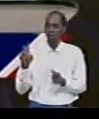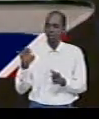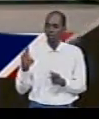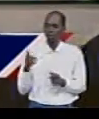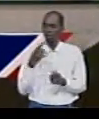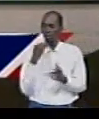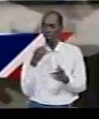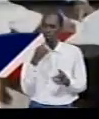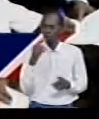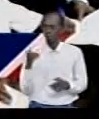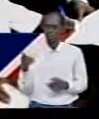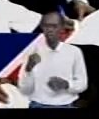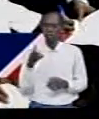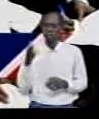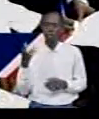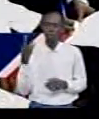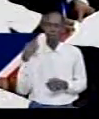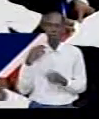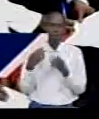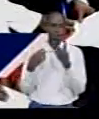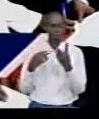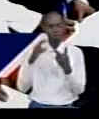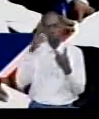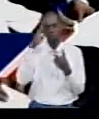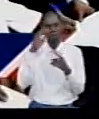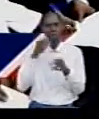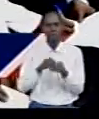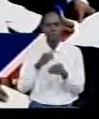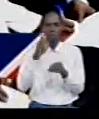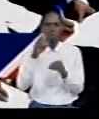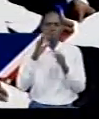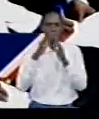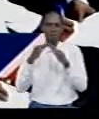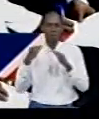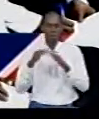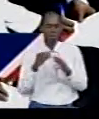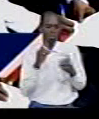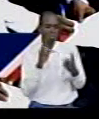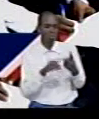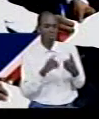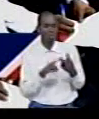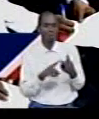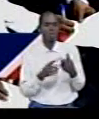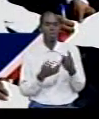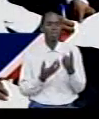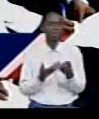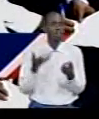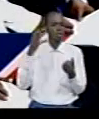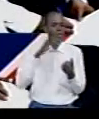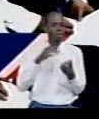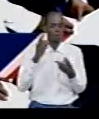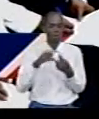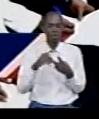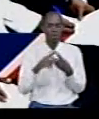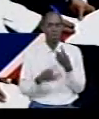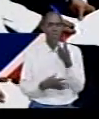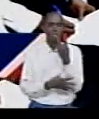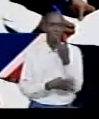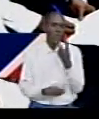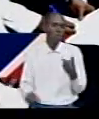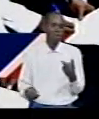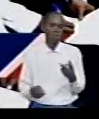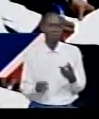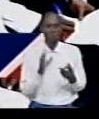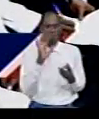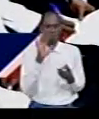in one city, the one rich and the other poor. Verse 2. In verse 2, the rich man